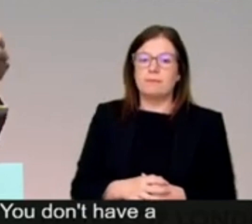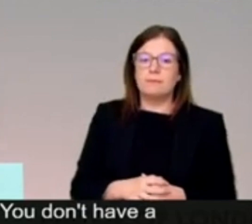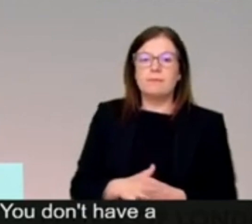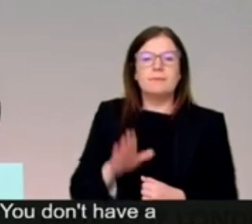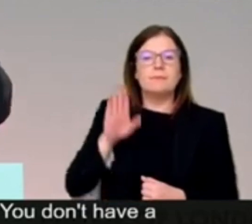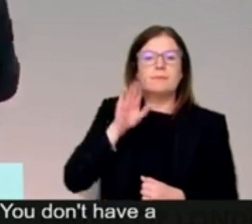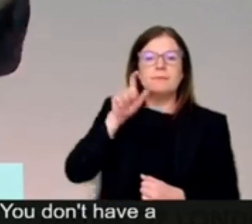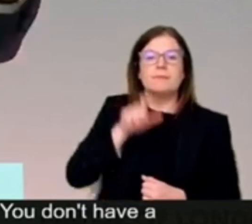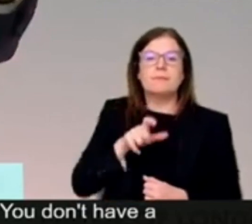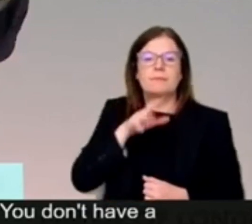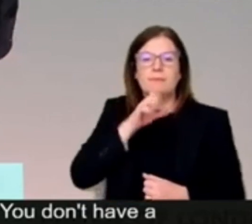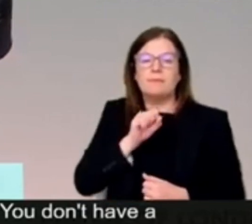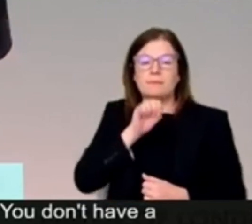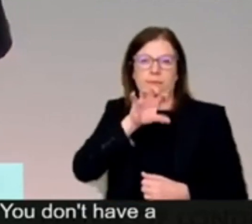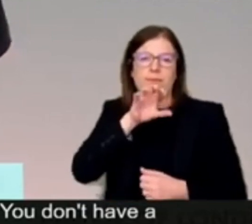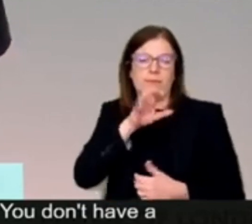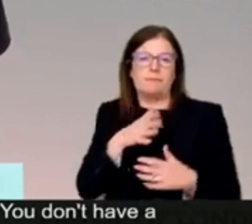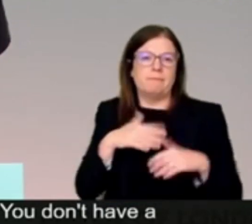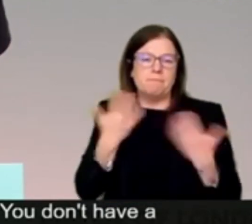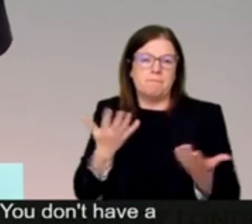Okay, I just